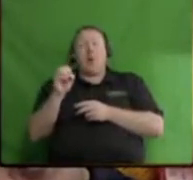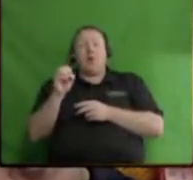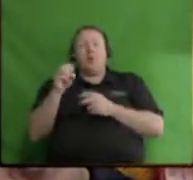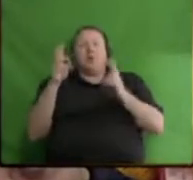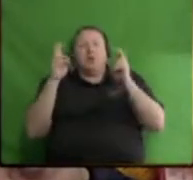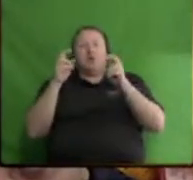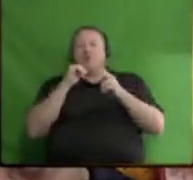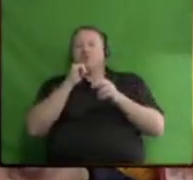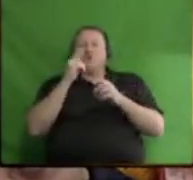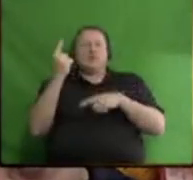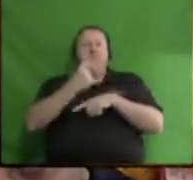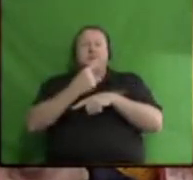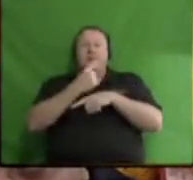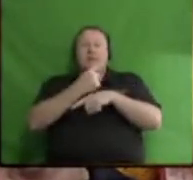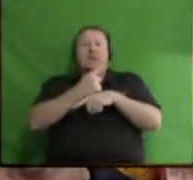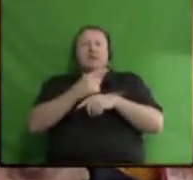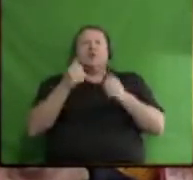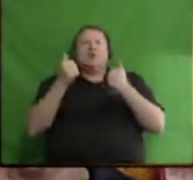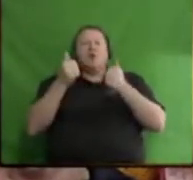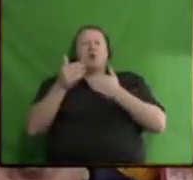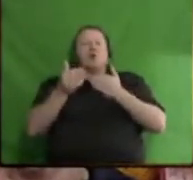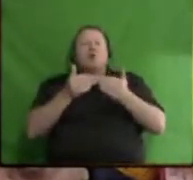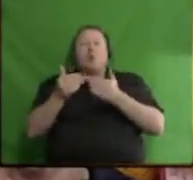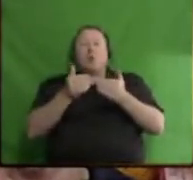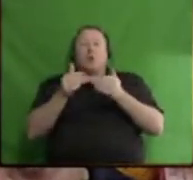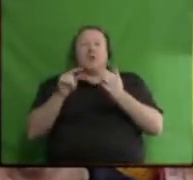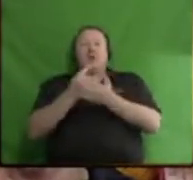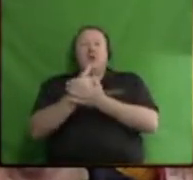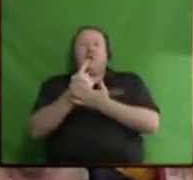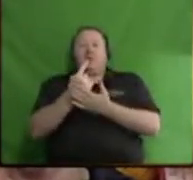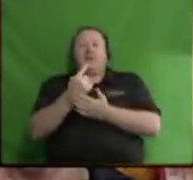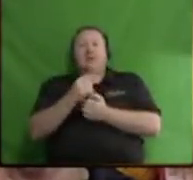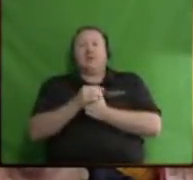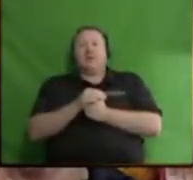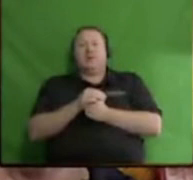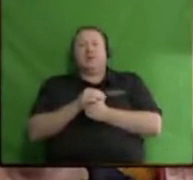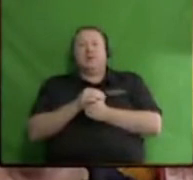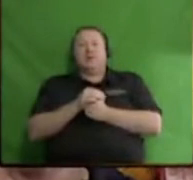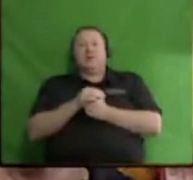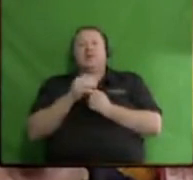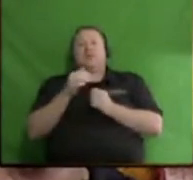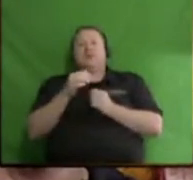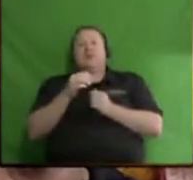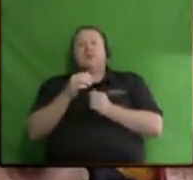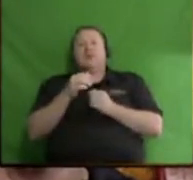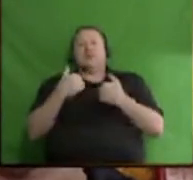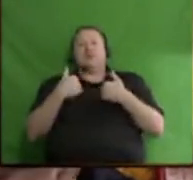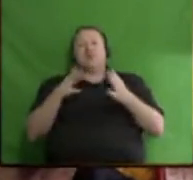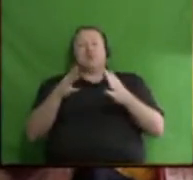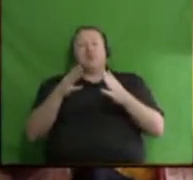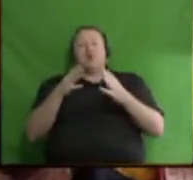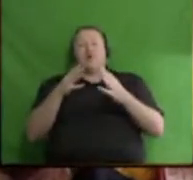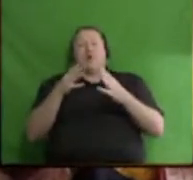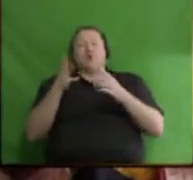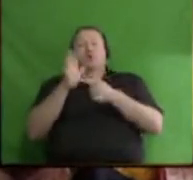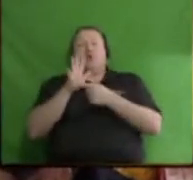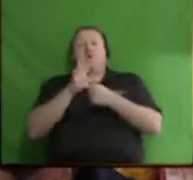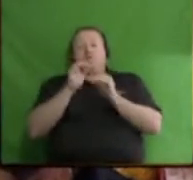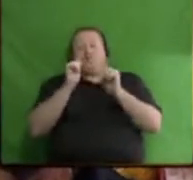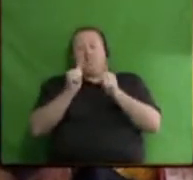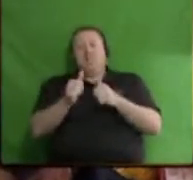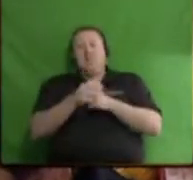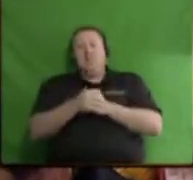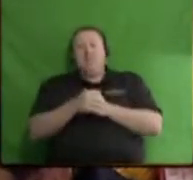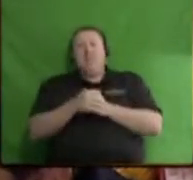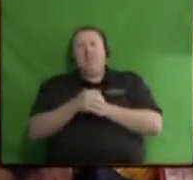on for days. It was because there was good coordination. So those are some of the initial promising signs, but I do believe to address that long